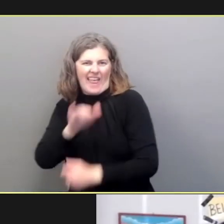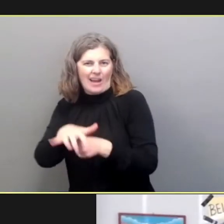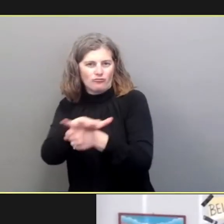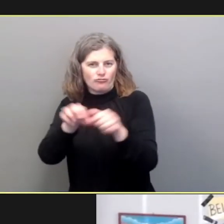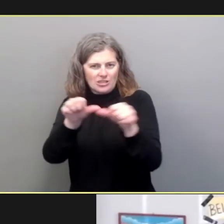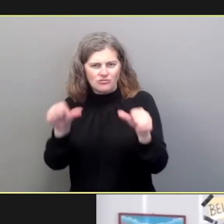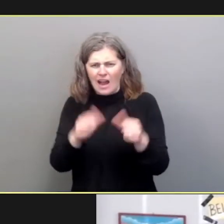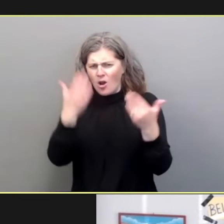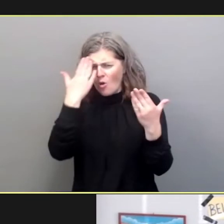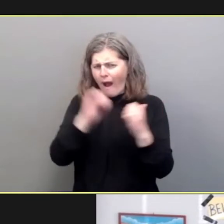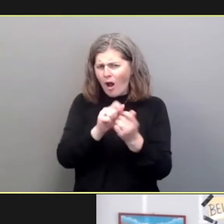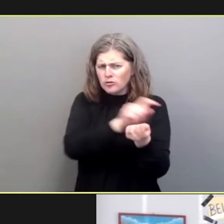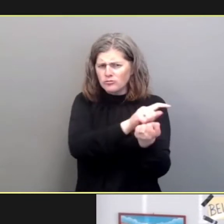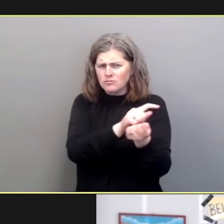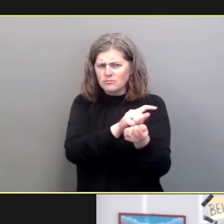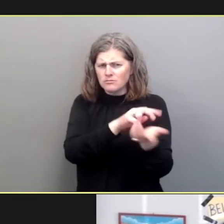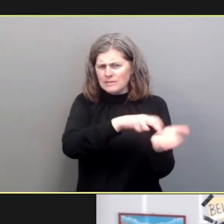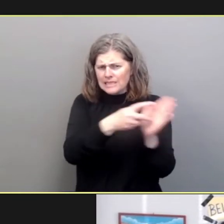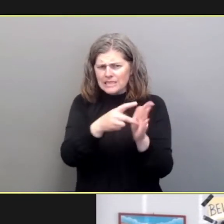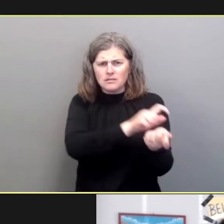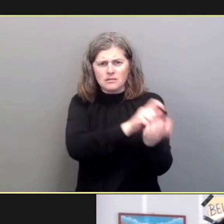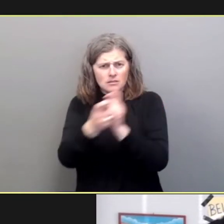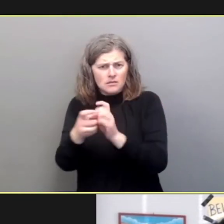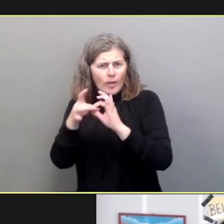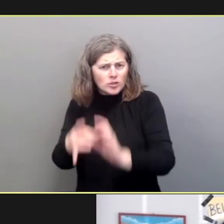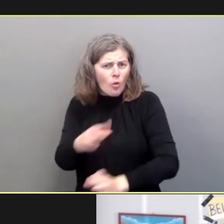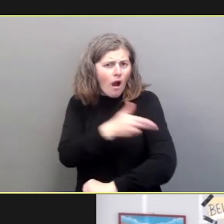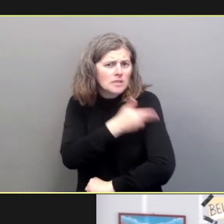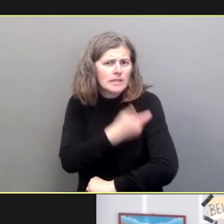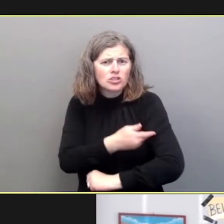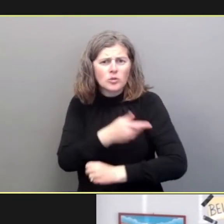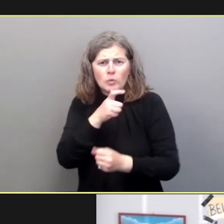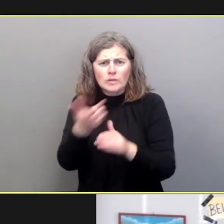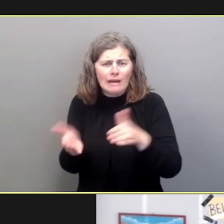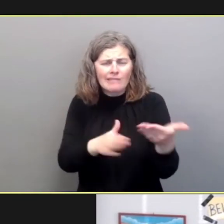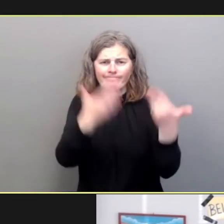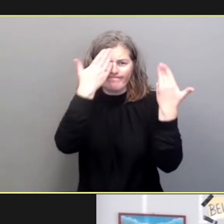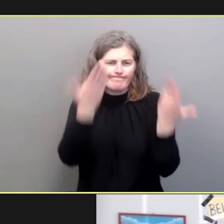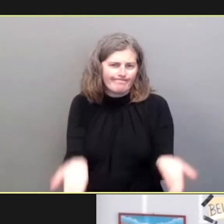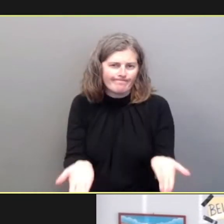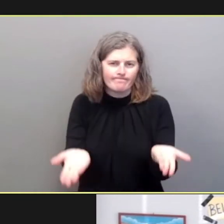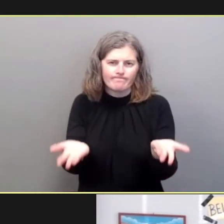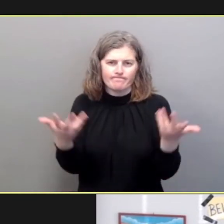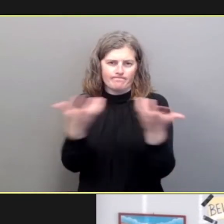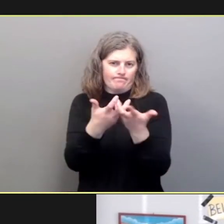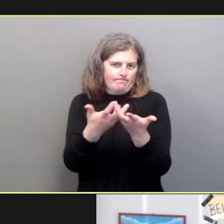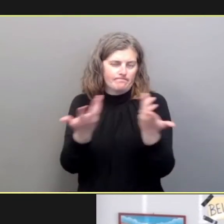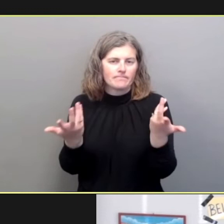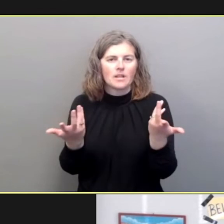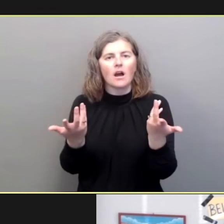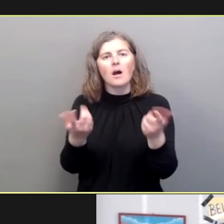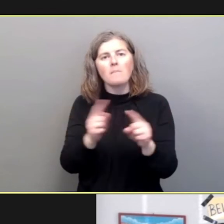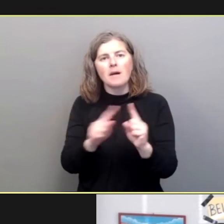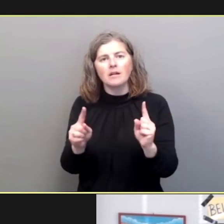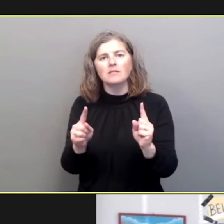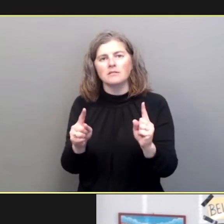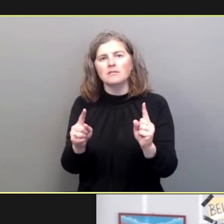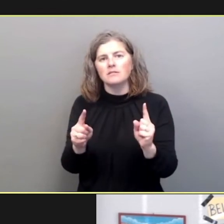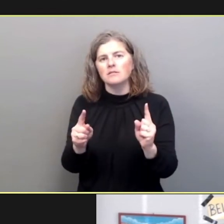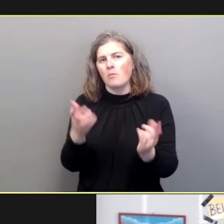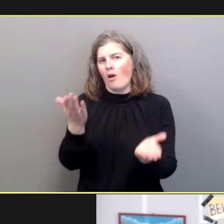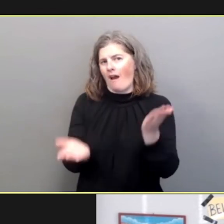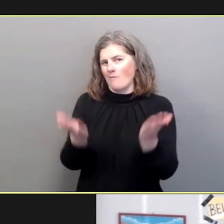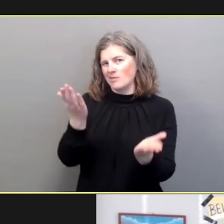know how that's translating in terms of hospitalizations and deaths, but it could also, I don't know,